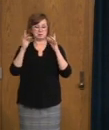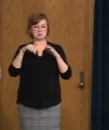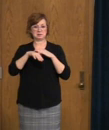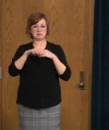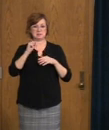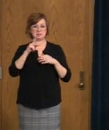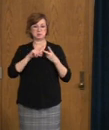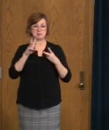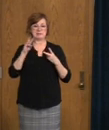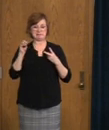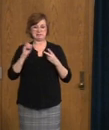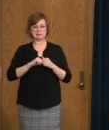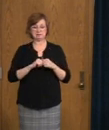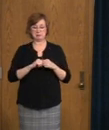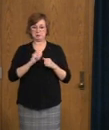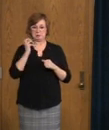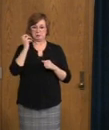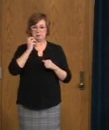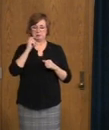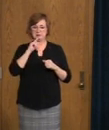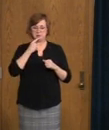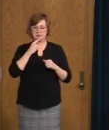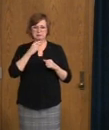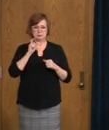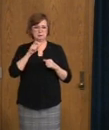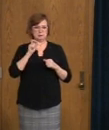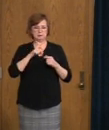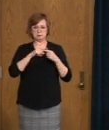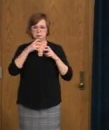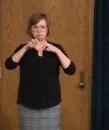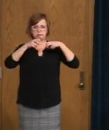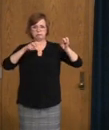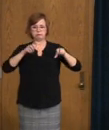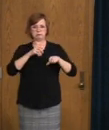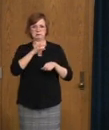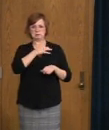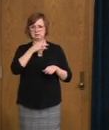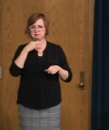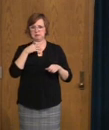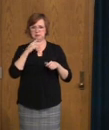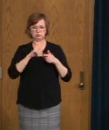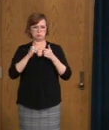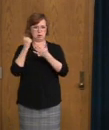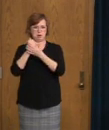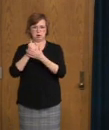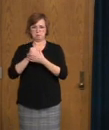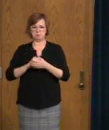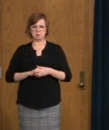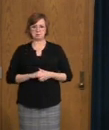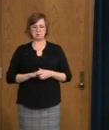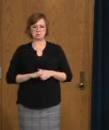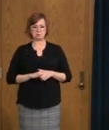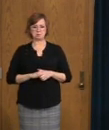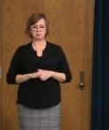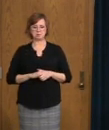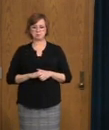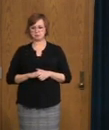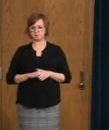province, there's a very high likelihood that we're going to be deploying staff in order to supplement the responses in each of those